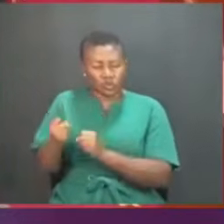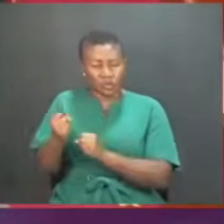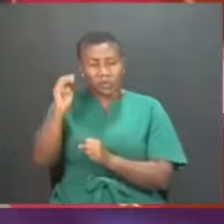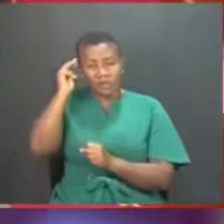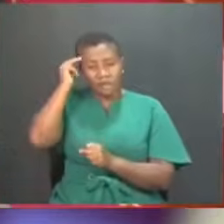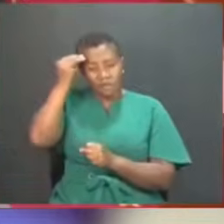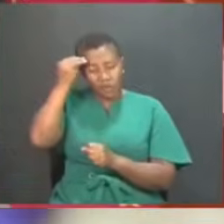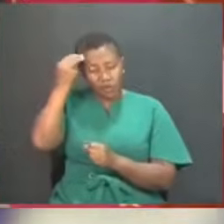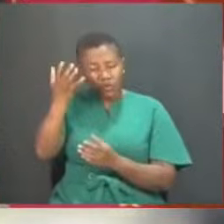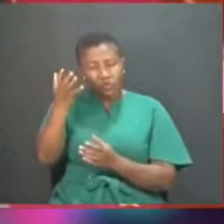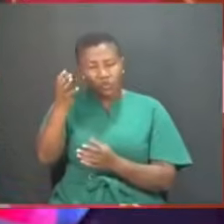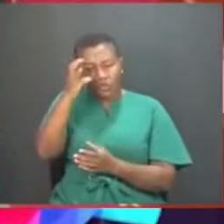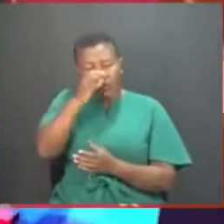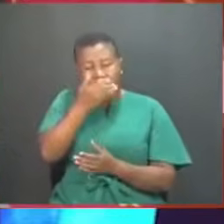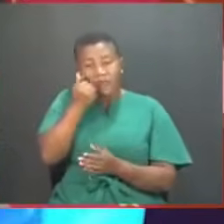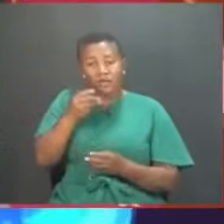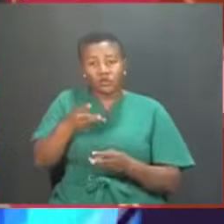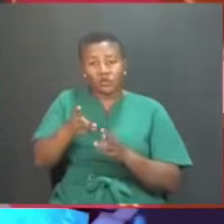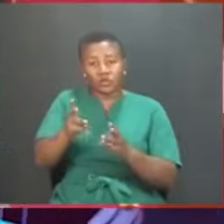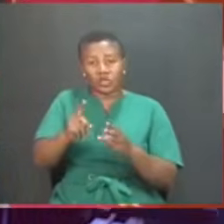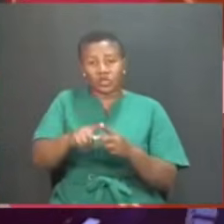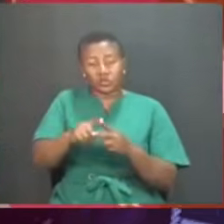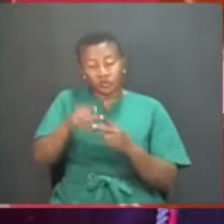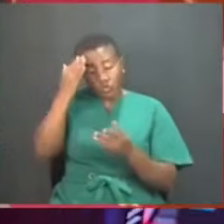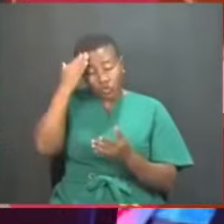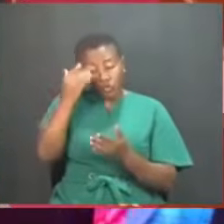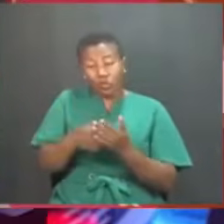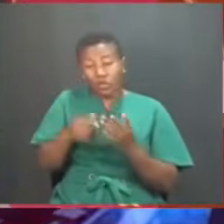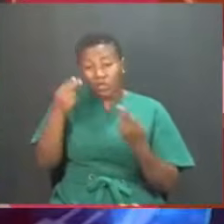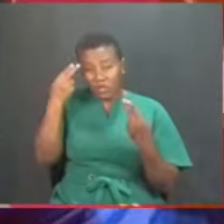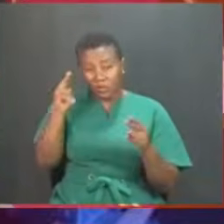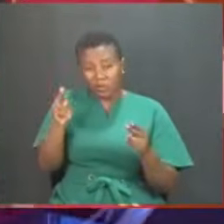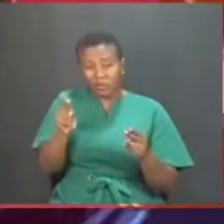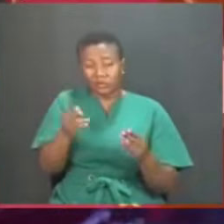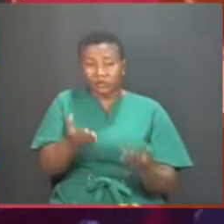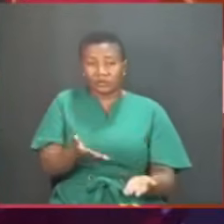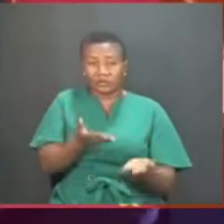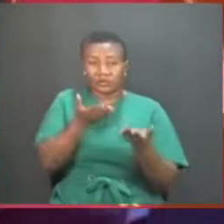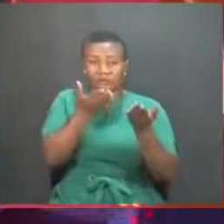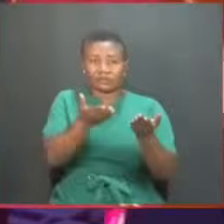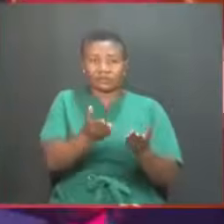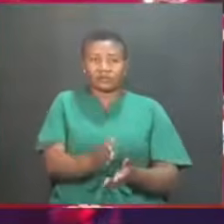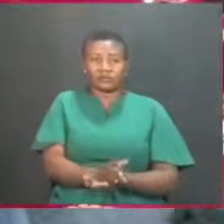necessary to prevent reoccurrence of this matter. Mr. Speaker, I so submit.